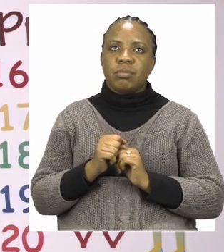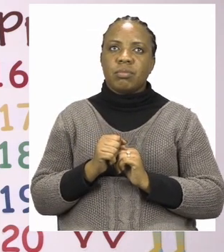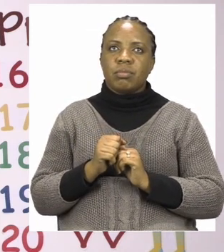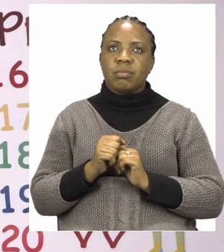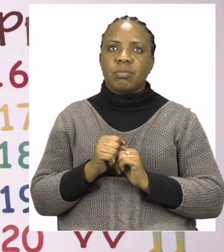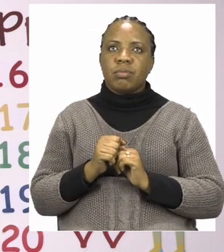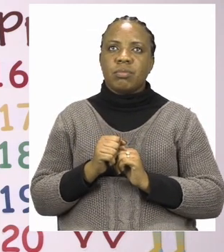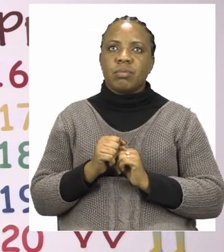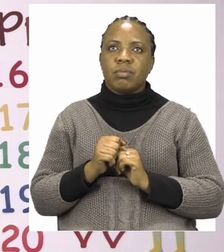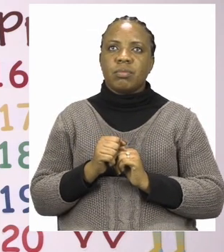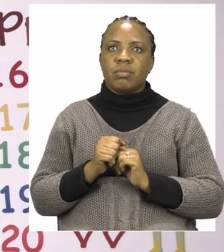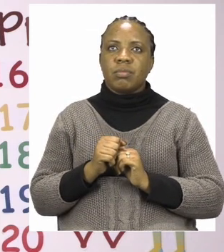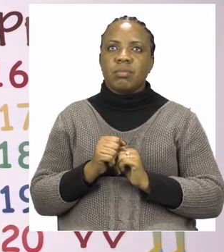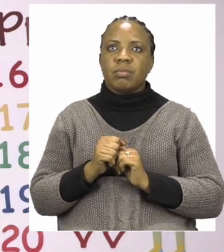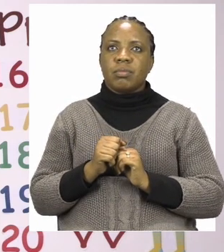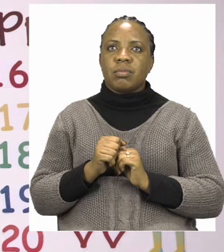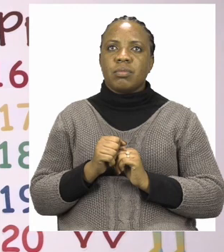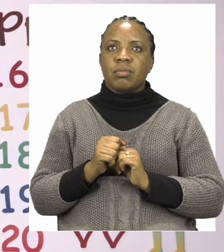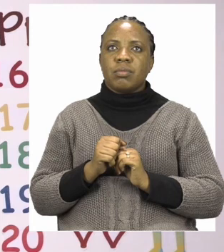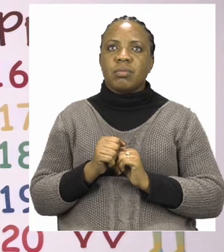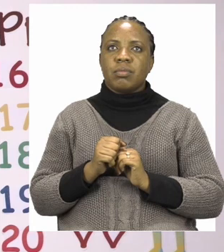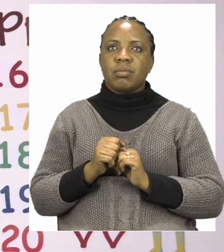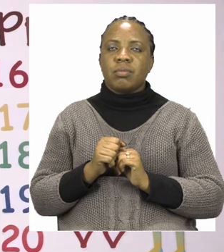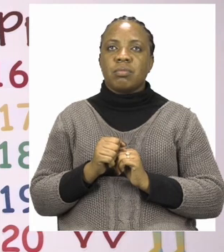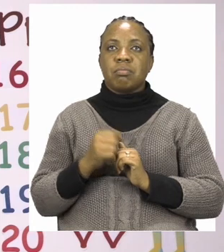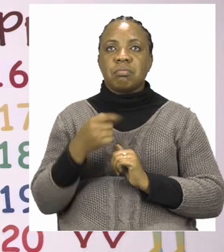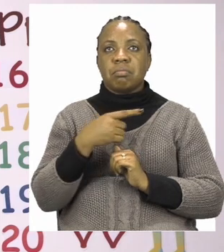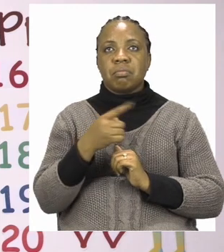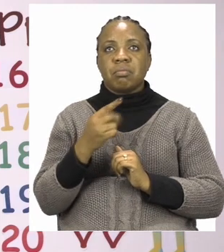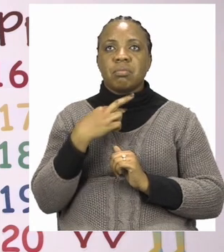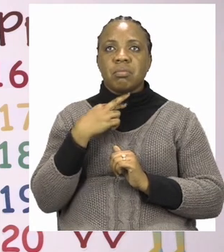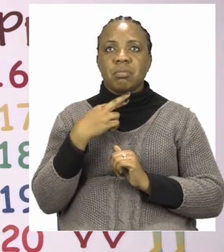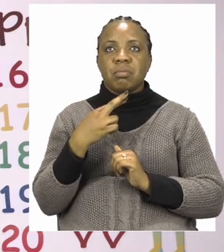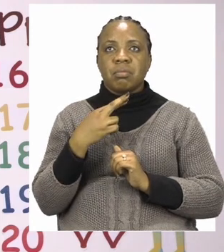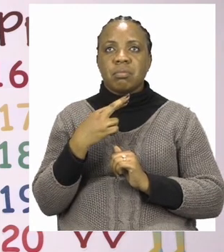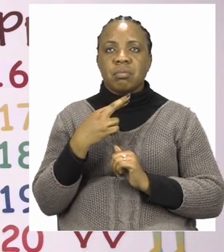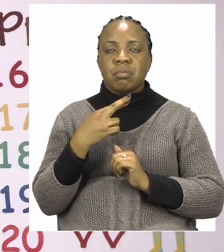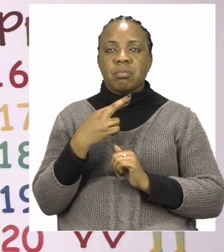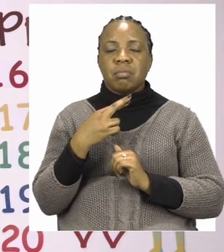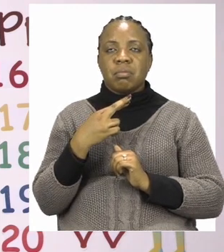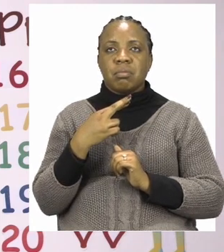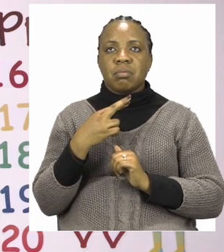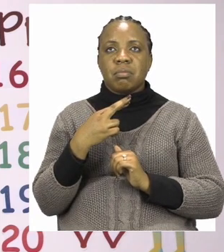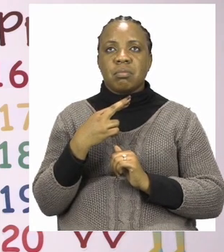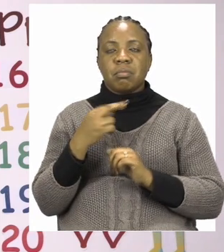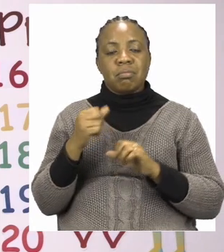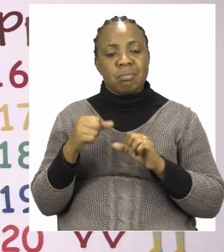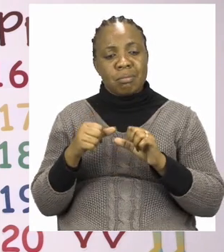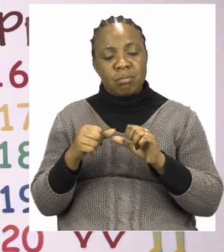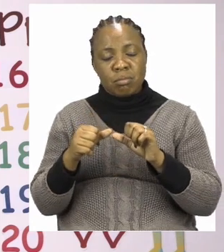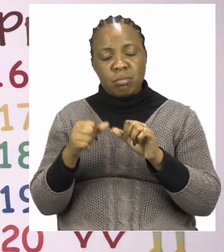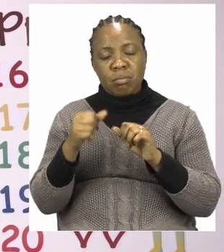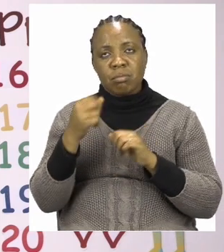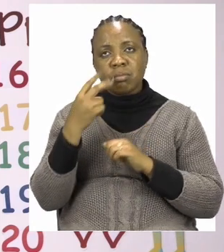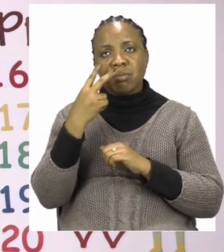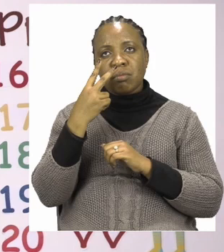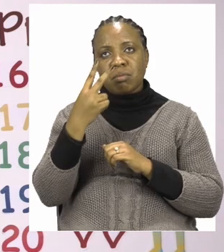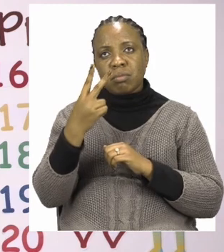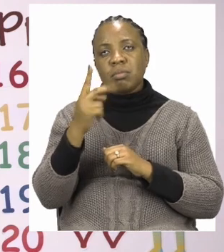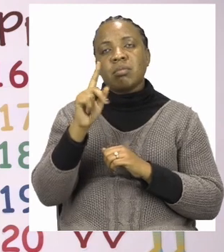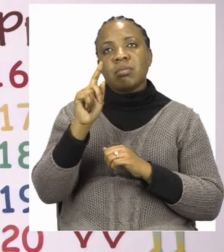tense. Let's try. They are watching